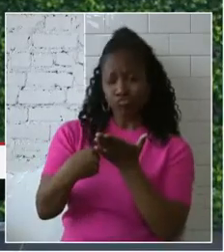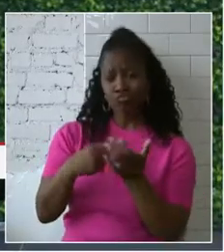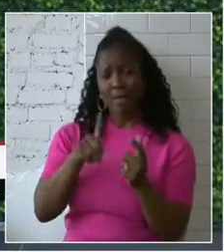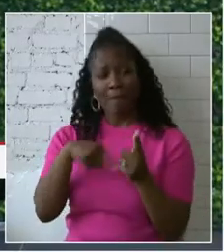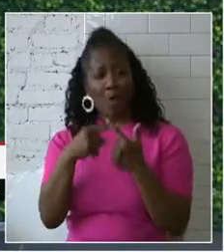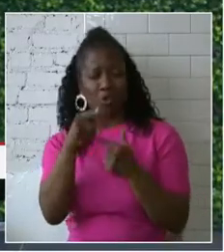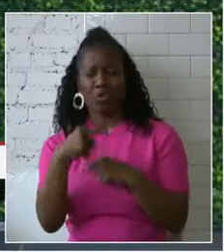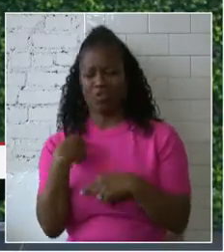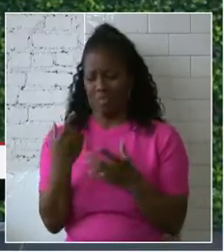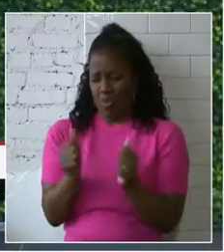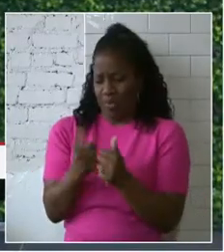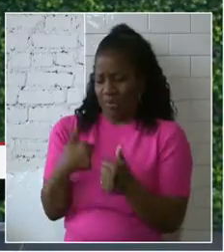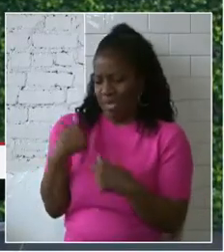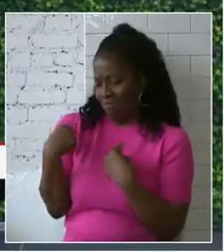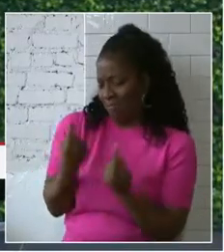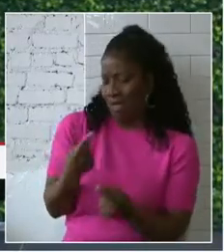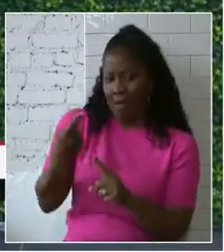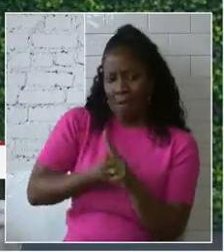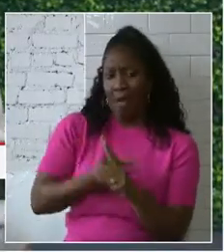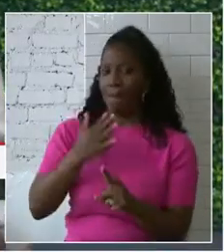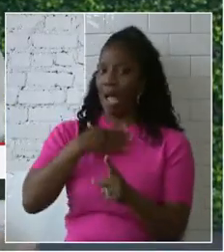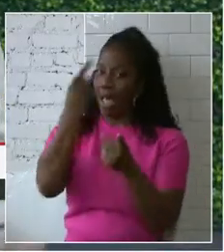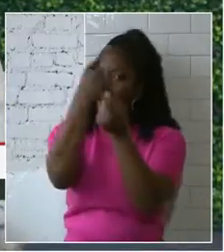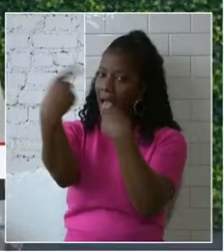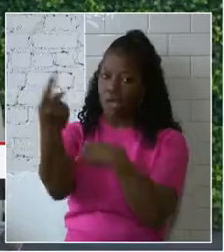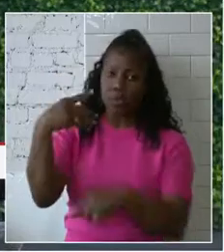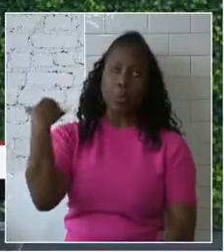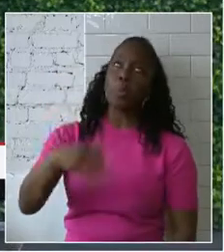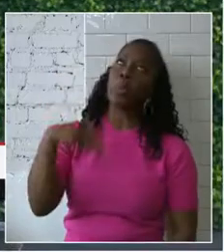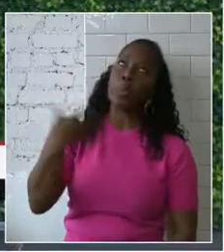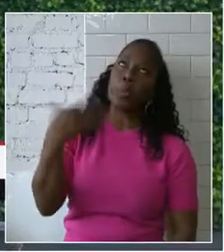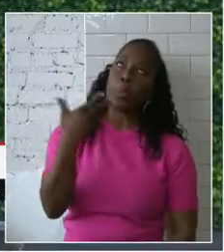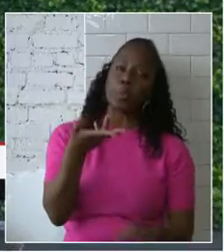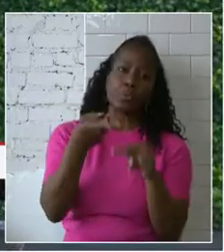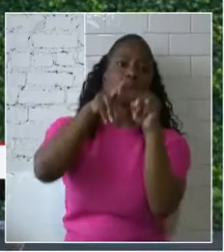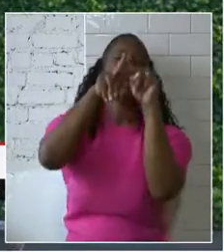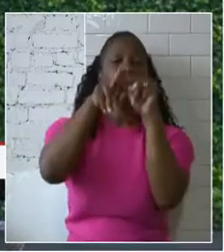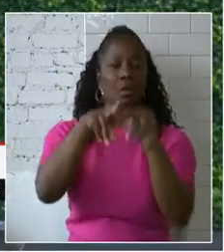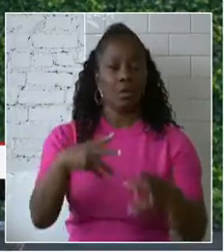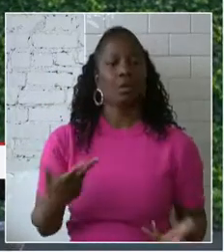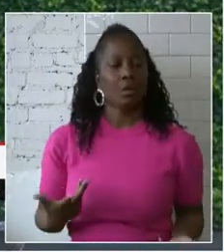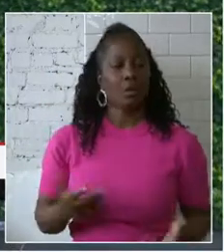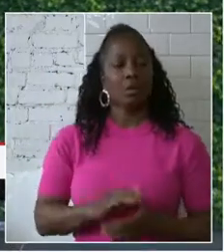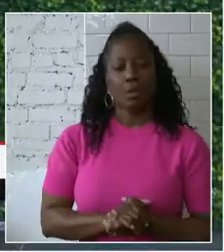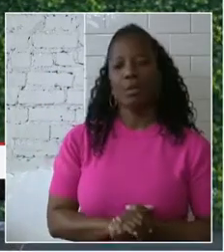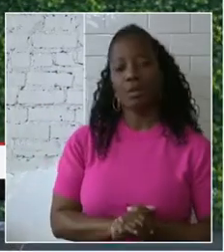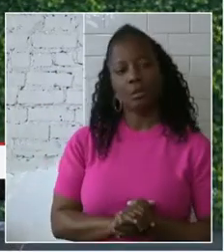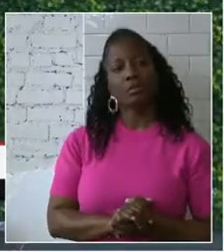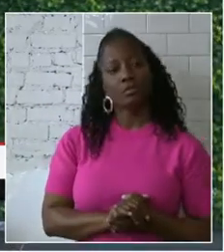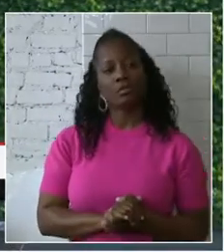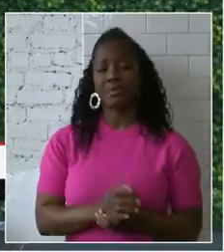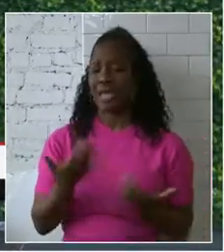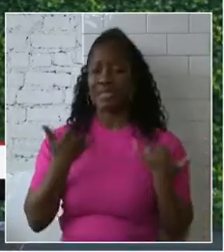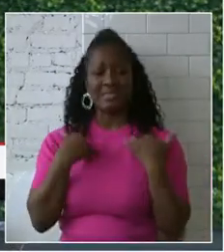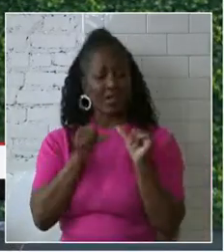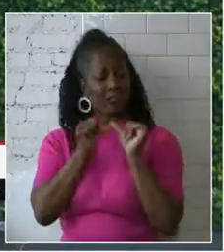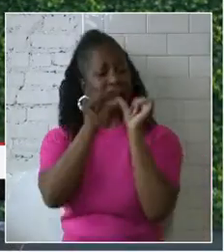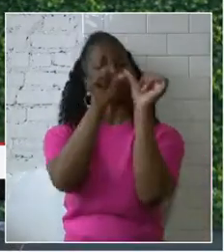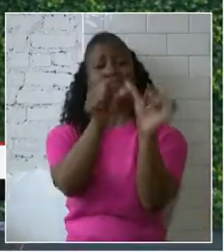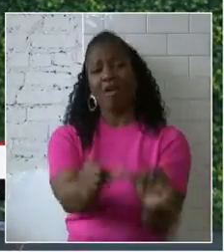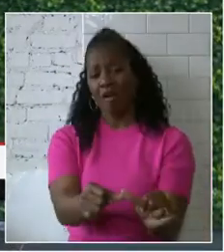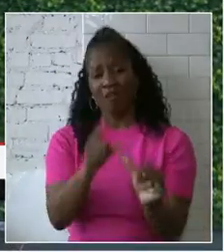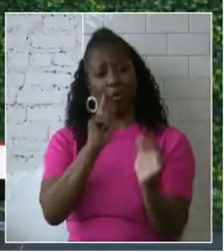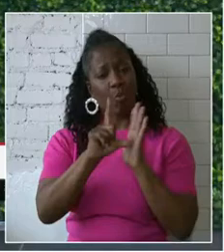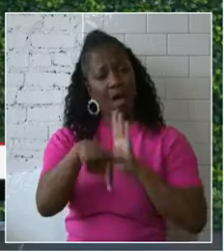the last month or so, and then my allergies have been killing me, and they probably still are going to be killing me for a